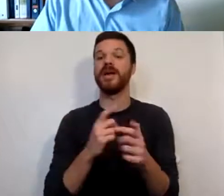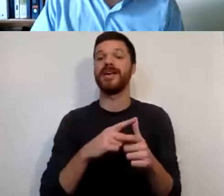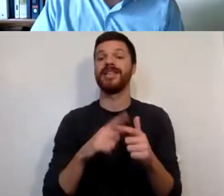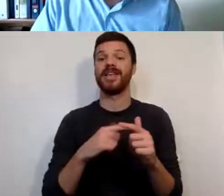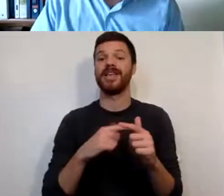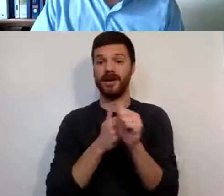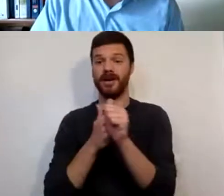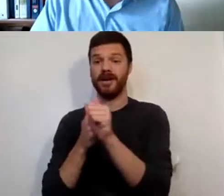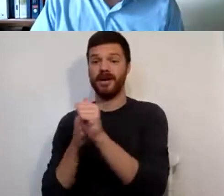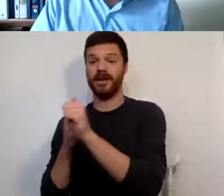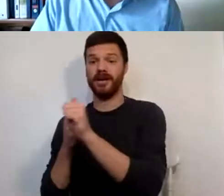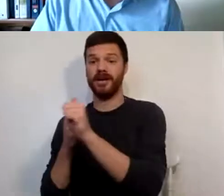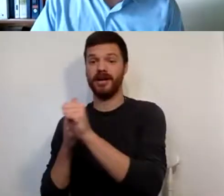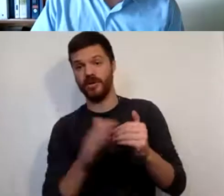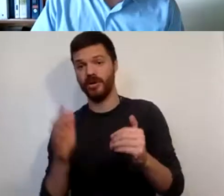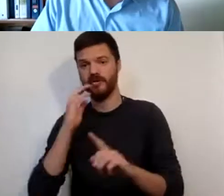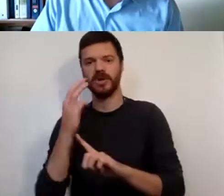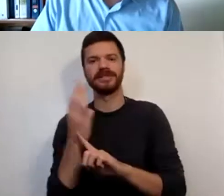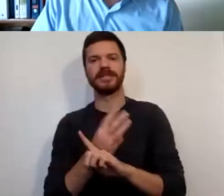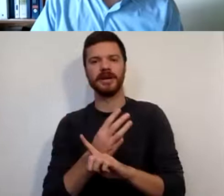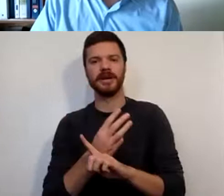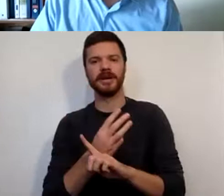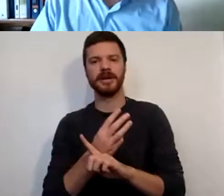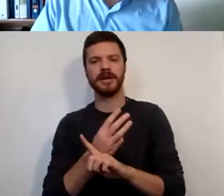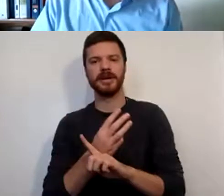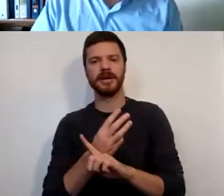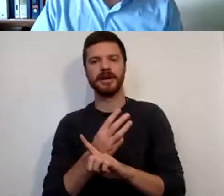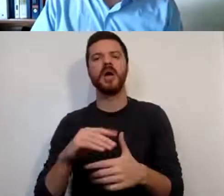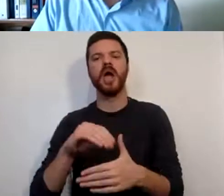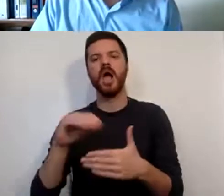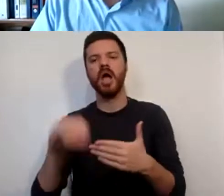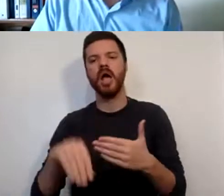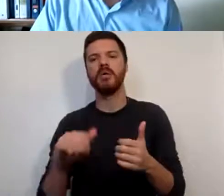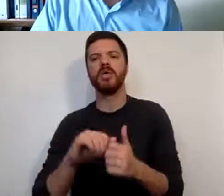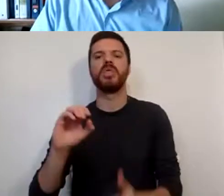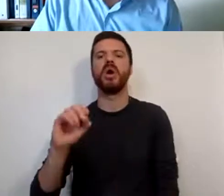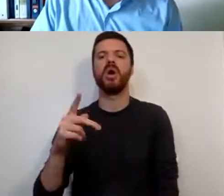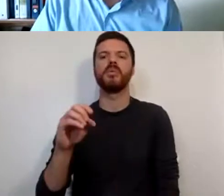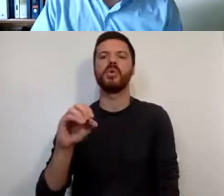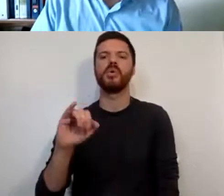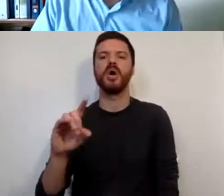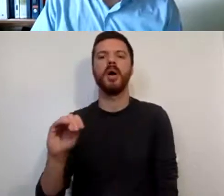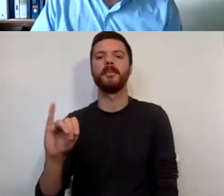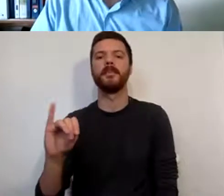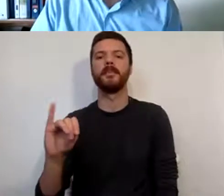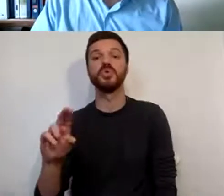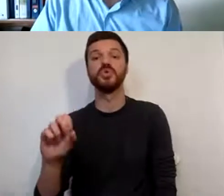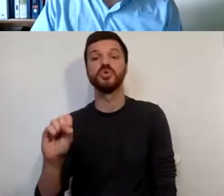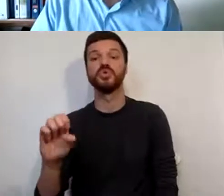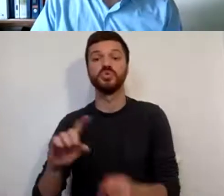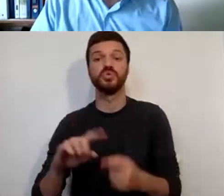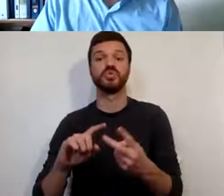months, looking at primary outcomes around opioid misuse or the development of an actual